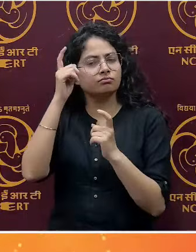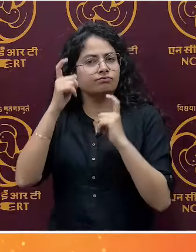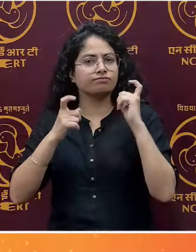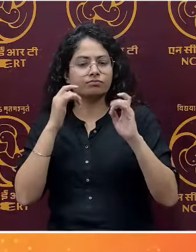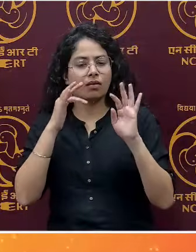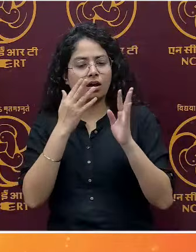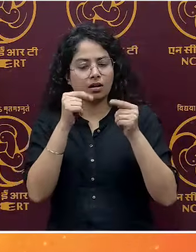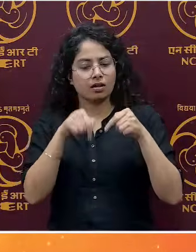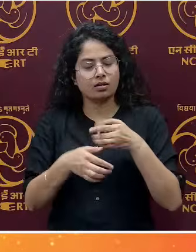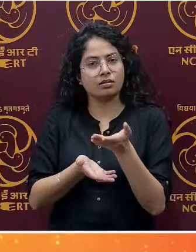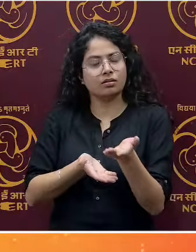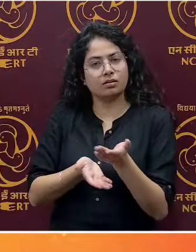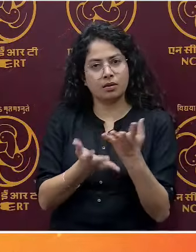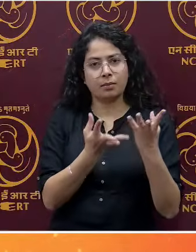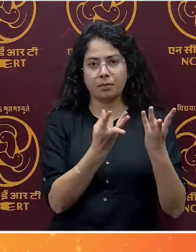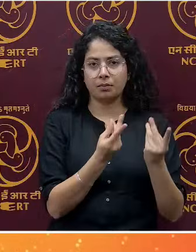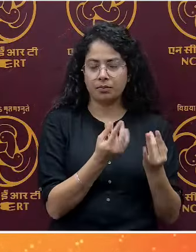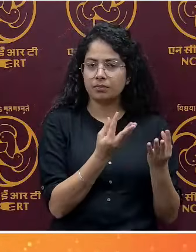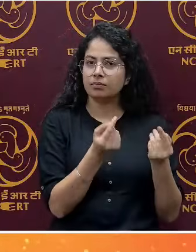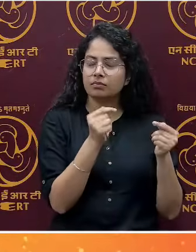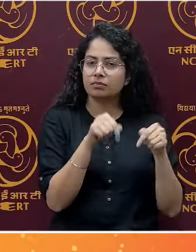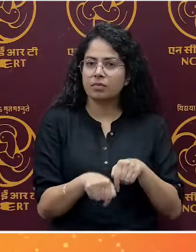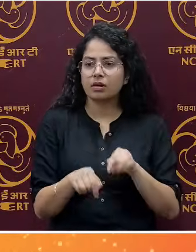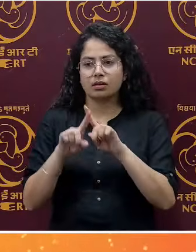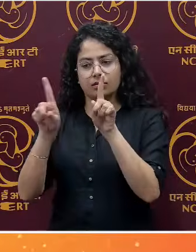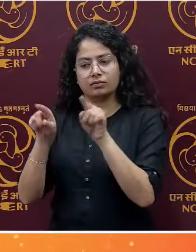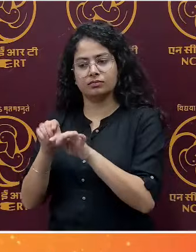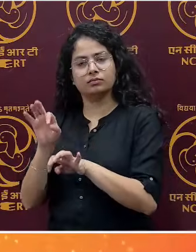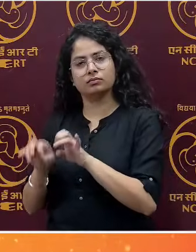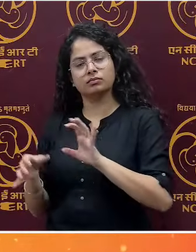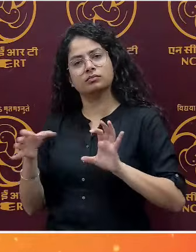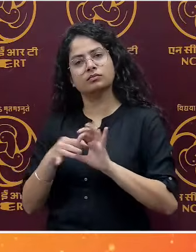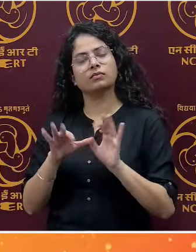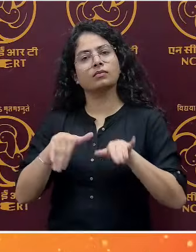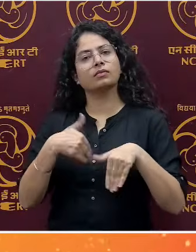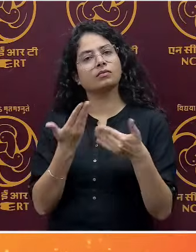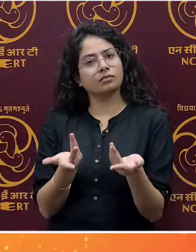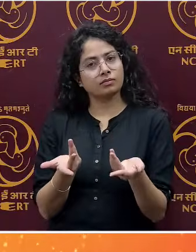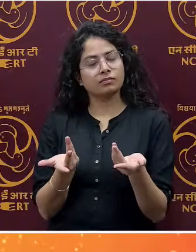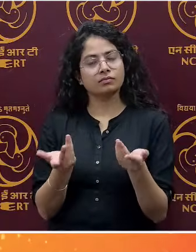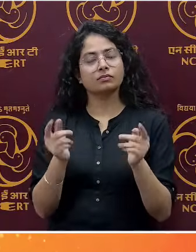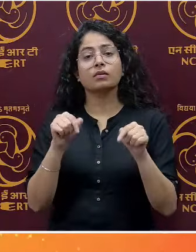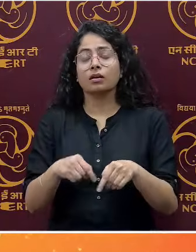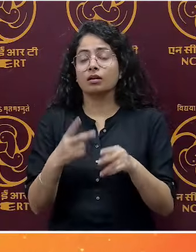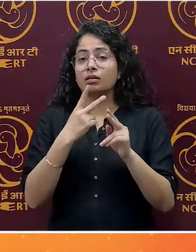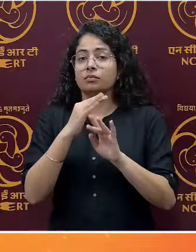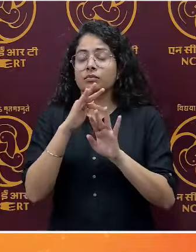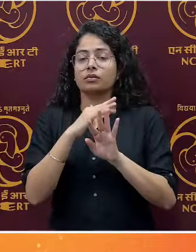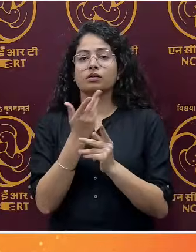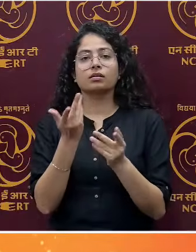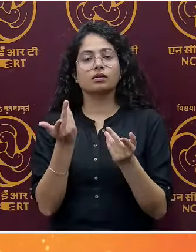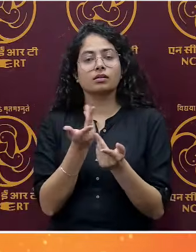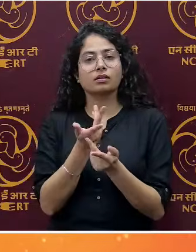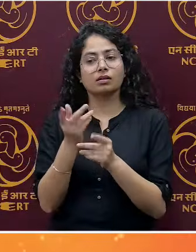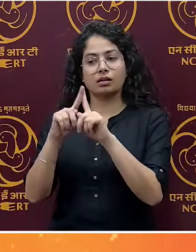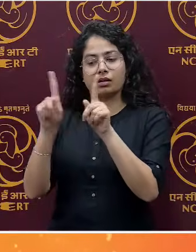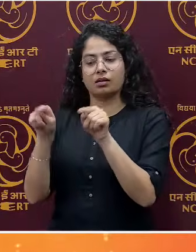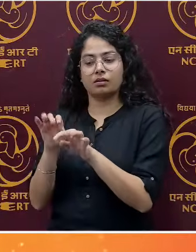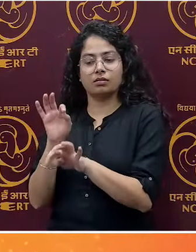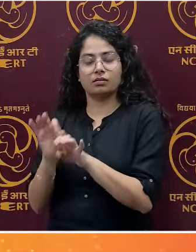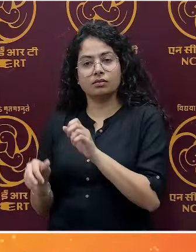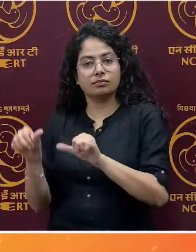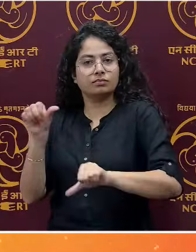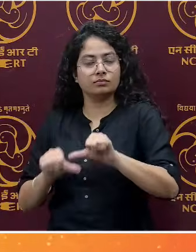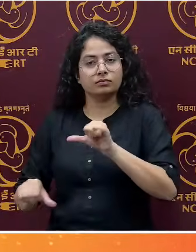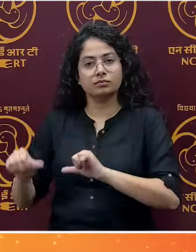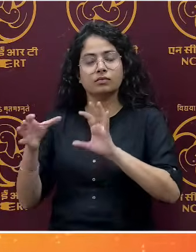we are discussing a mathematical concept in computer science. So we are also going to see that how computer science connects